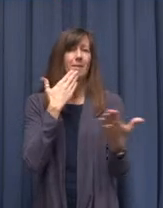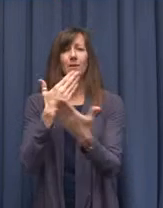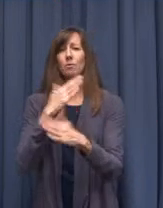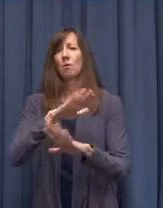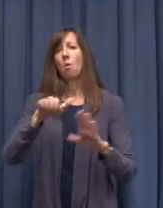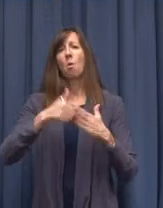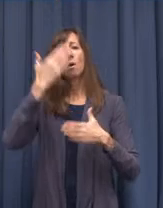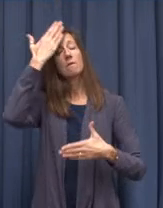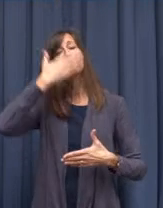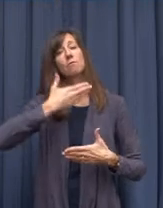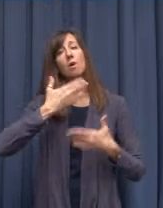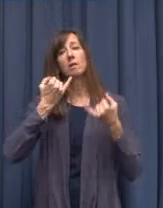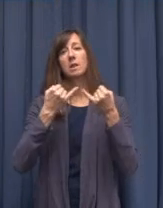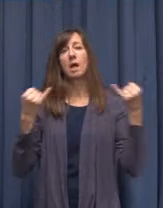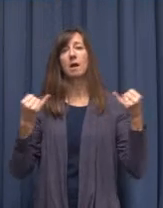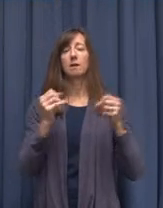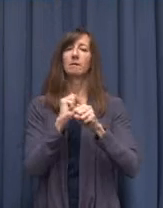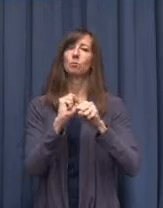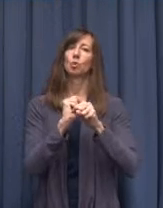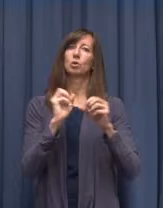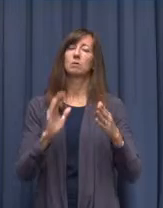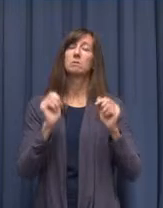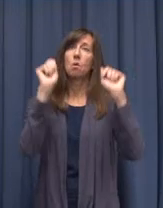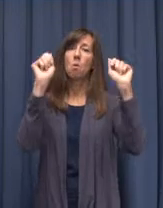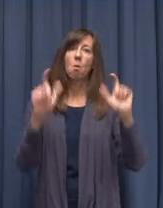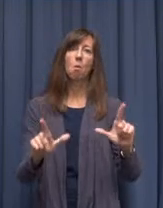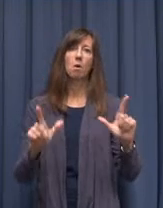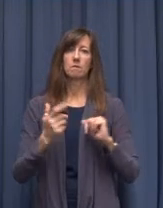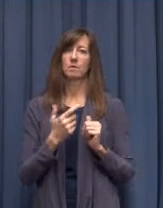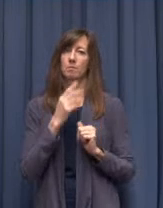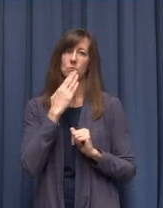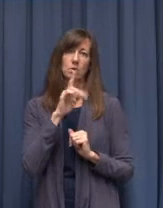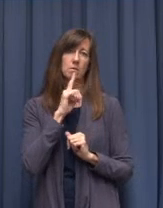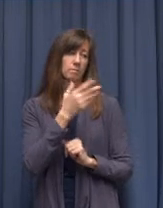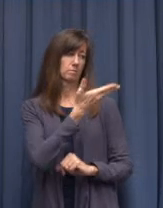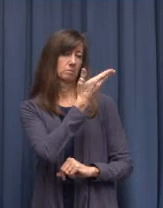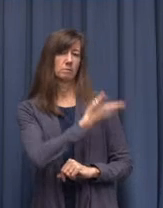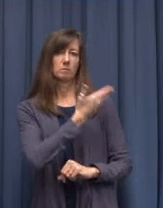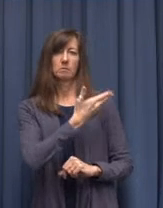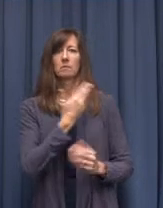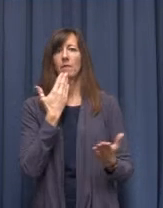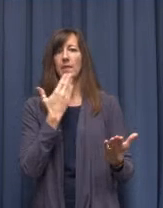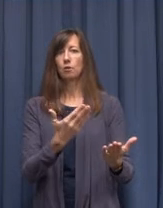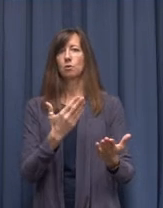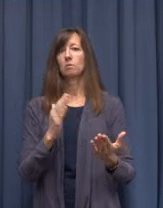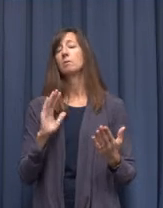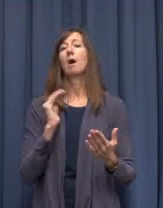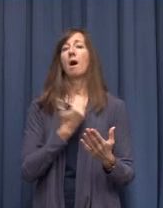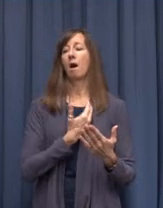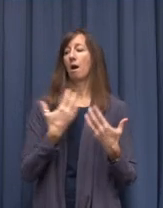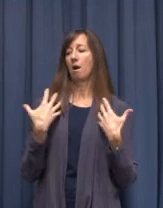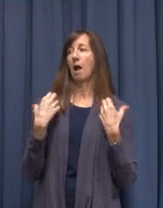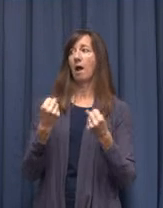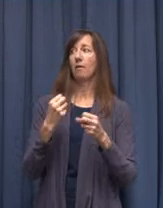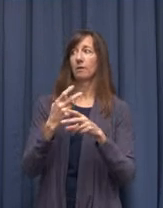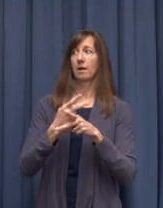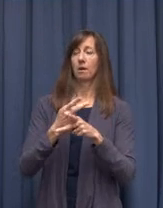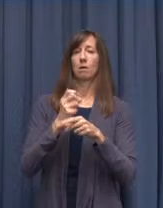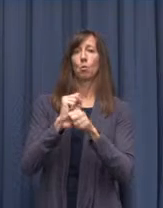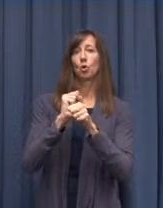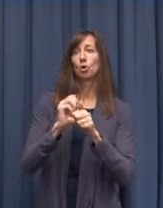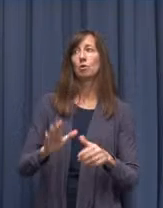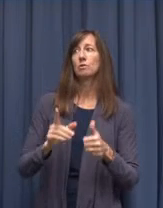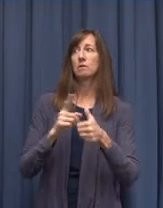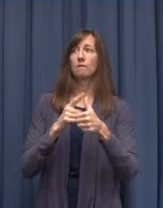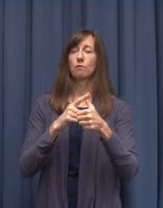So thank you to all of our frontline workers, from our healthcare workers to first responders,